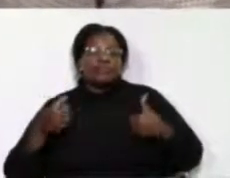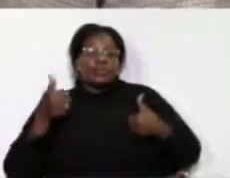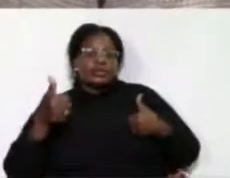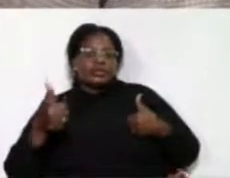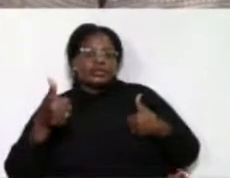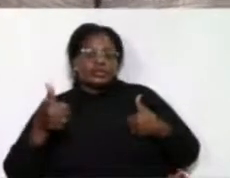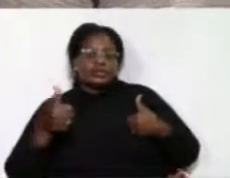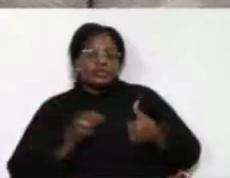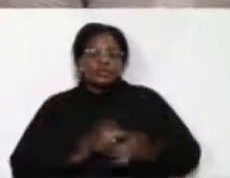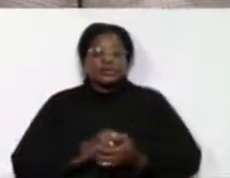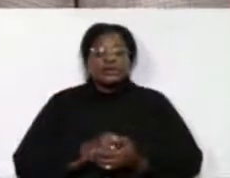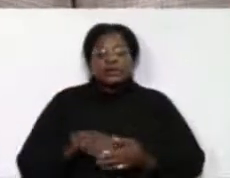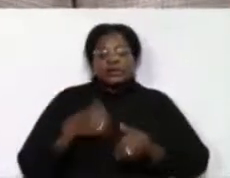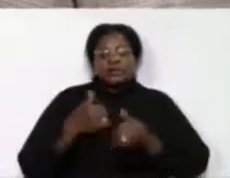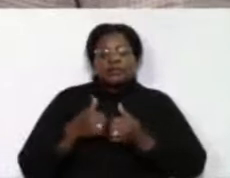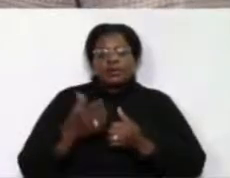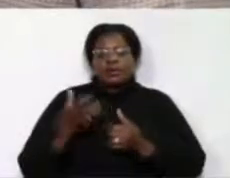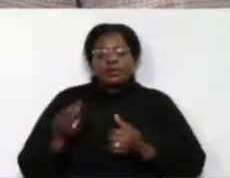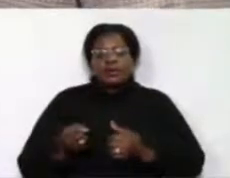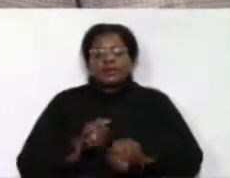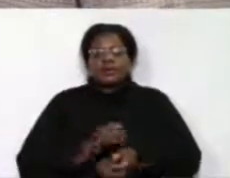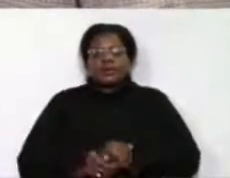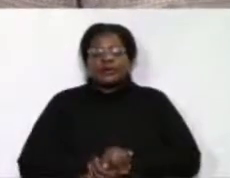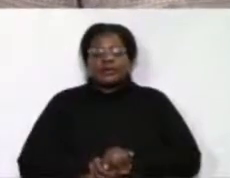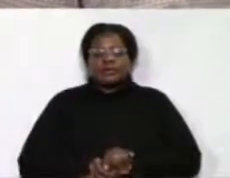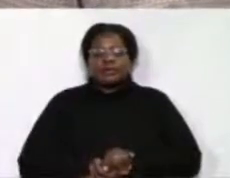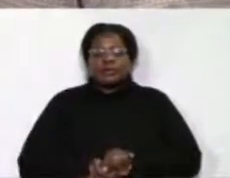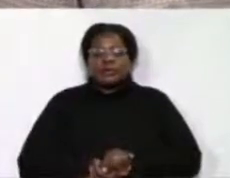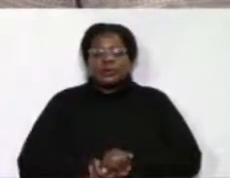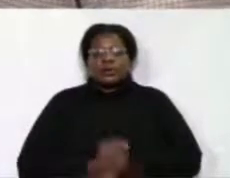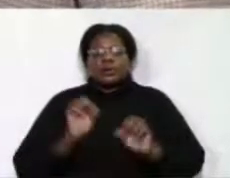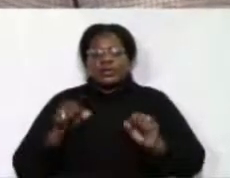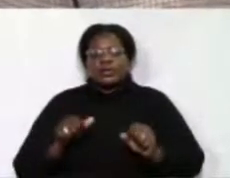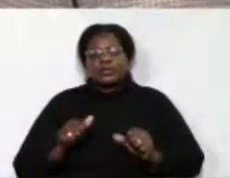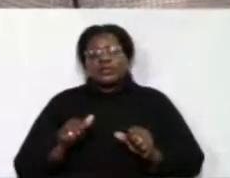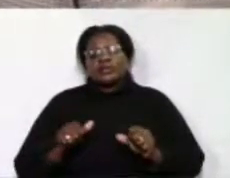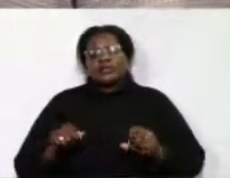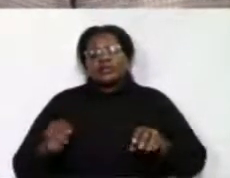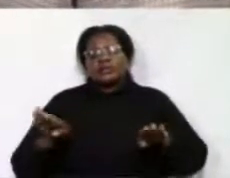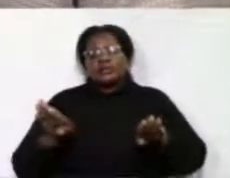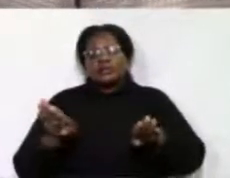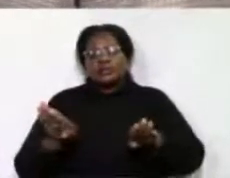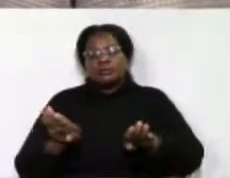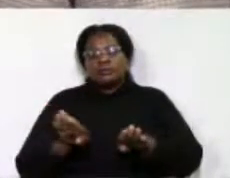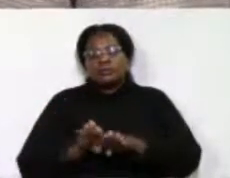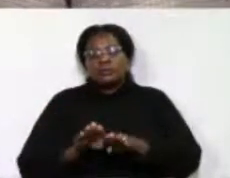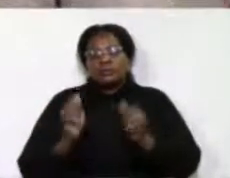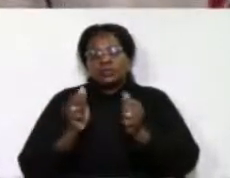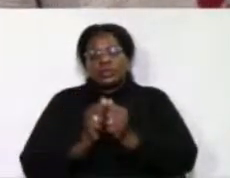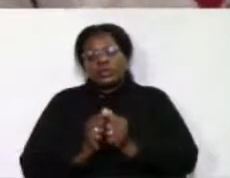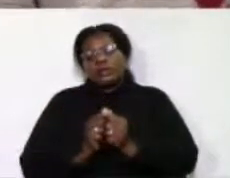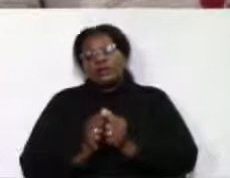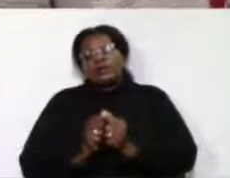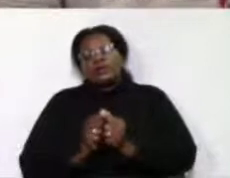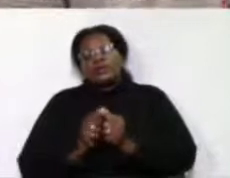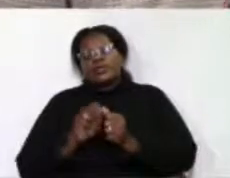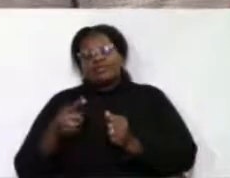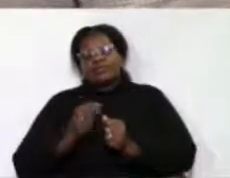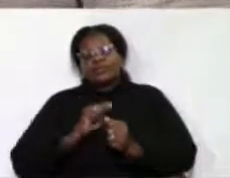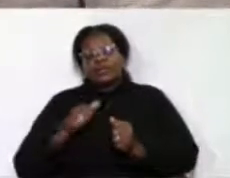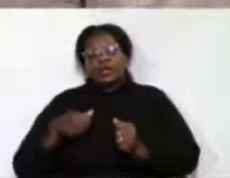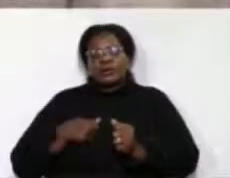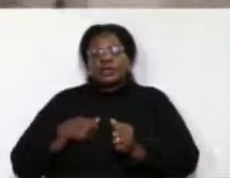we're in problems because it means that our liability is greater than our assets. Okay? So that's the lesson there. And we should look for trends